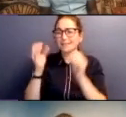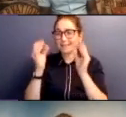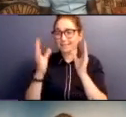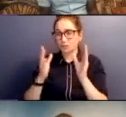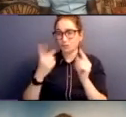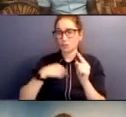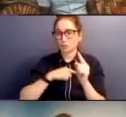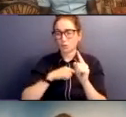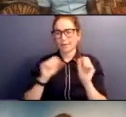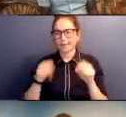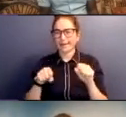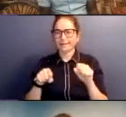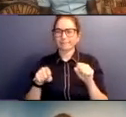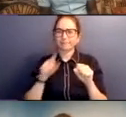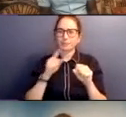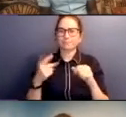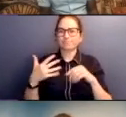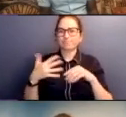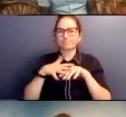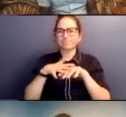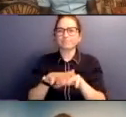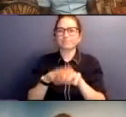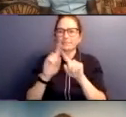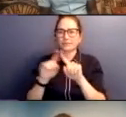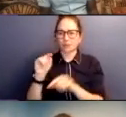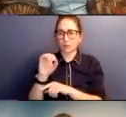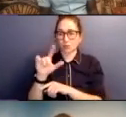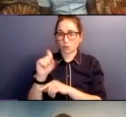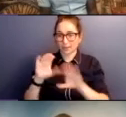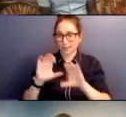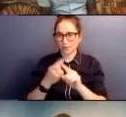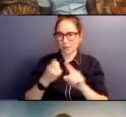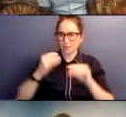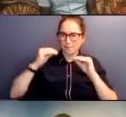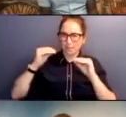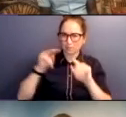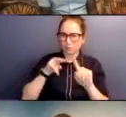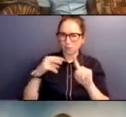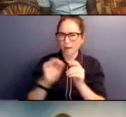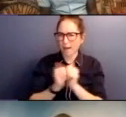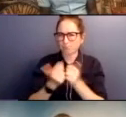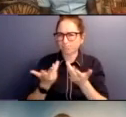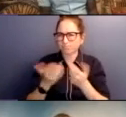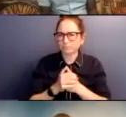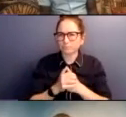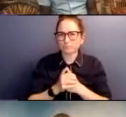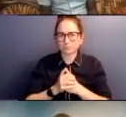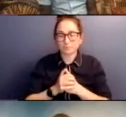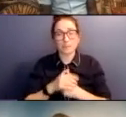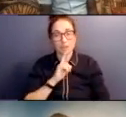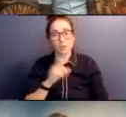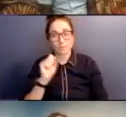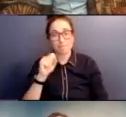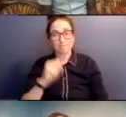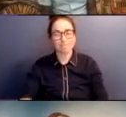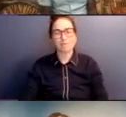about integrating these tools into the classroom from a pedagogical perspective? Sure, yes. So